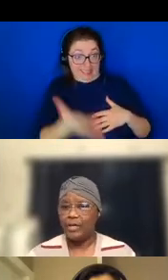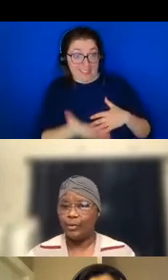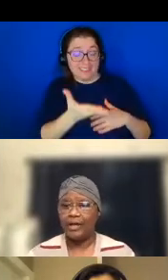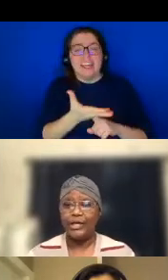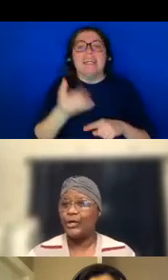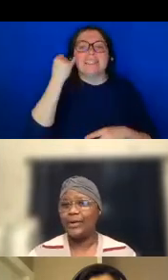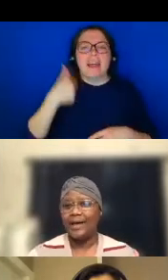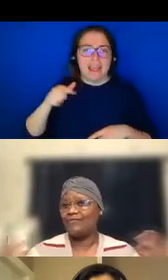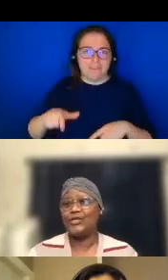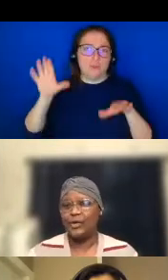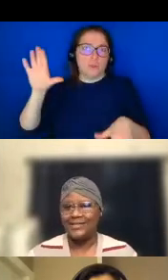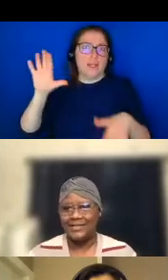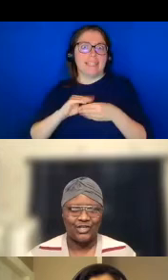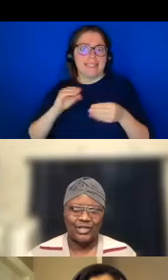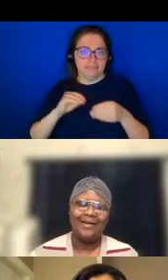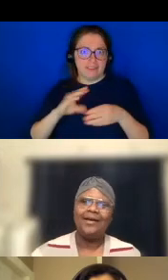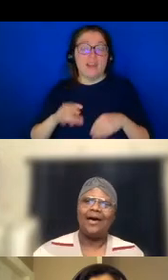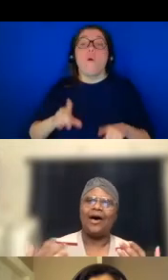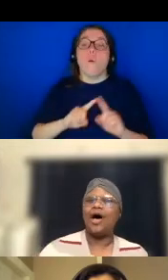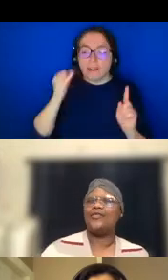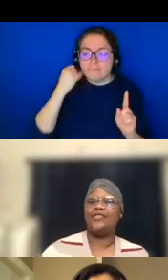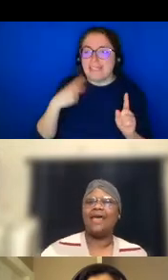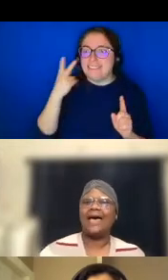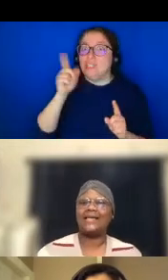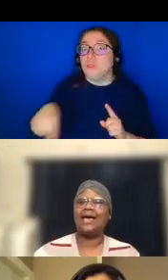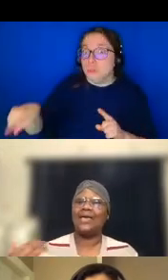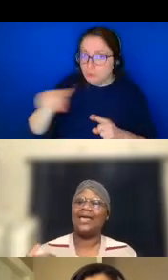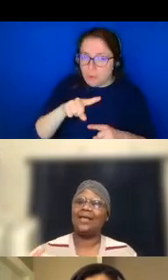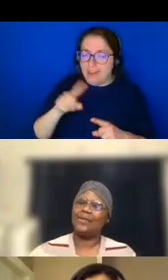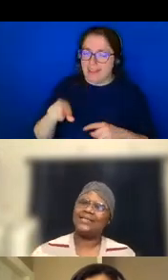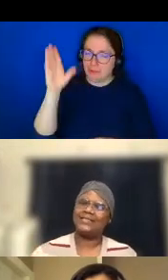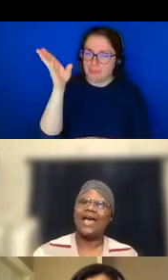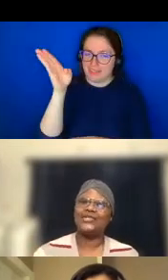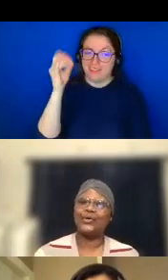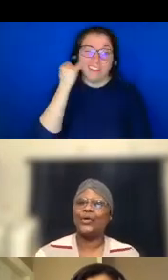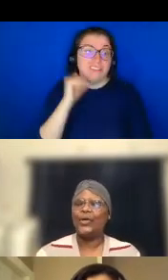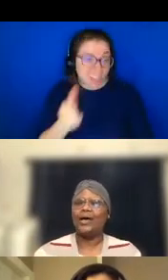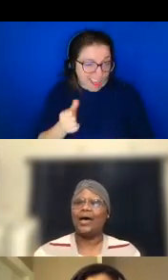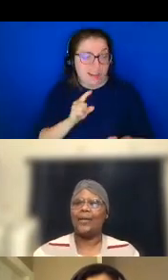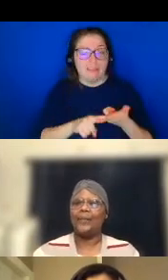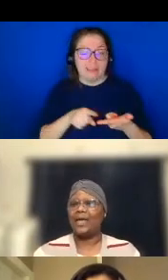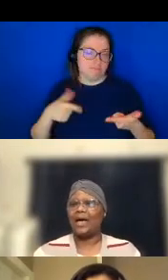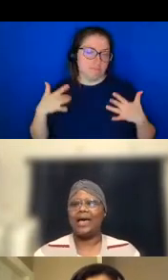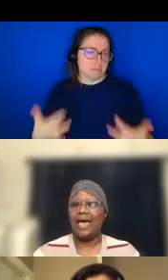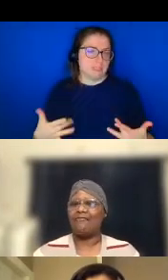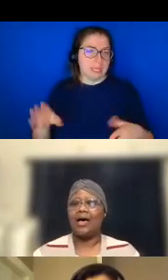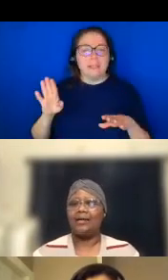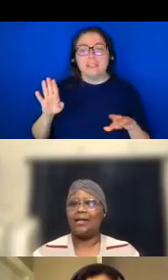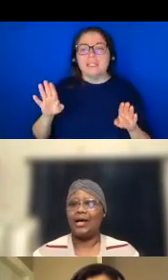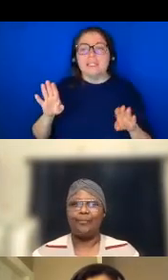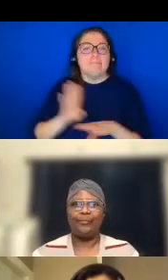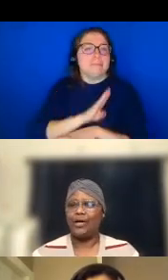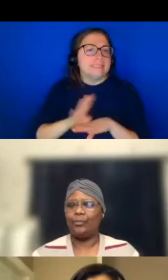wonderful people like you and I have to do a presentation. Other than that, I'm in business casual. I have